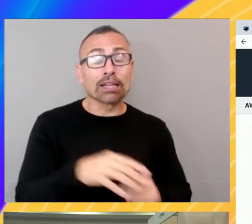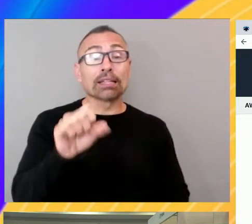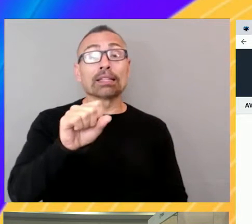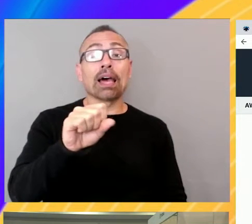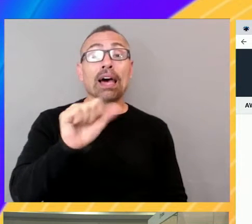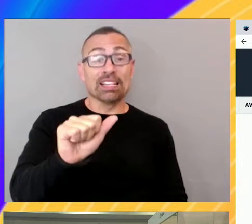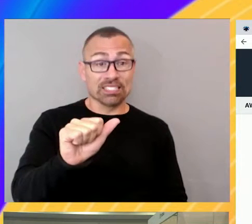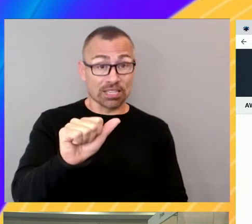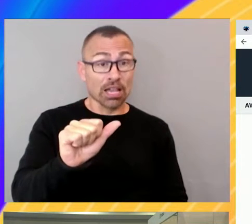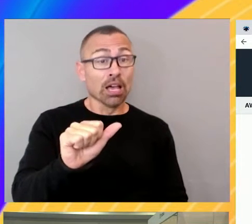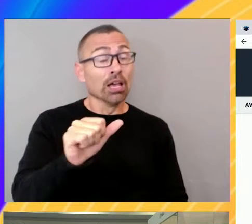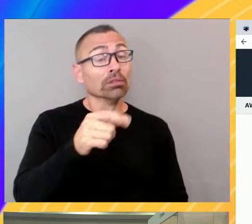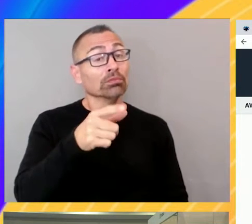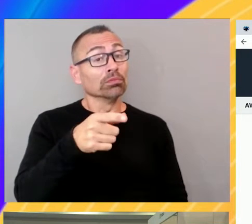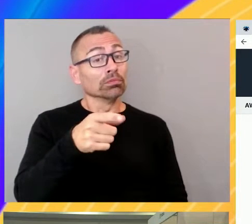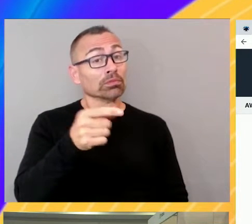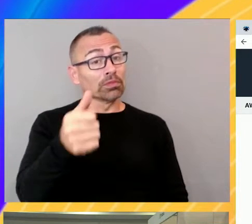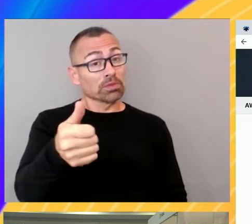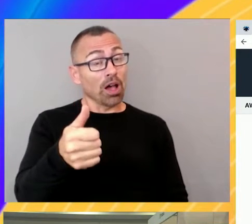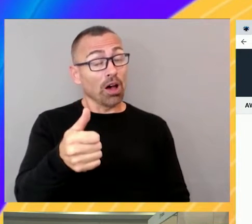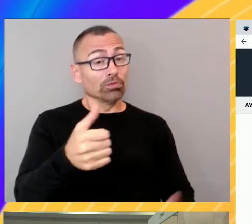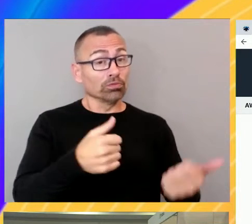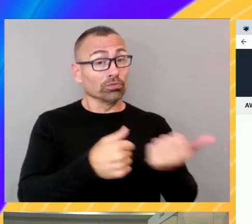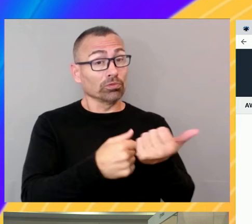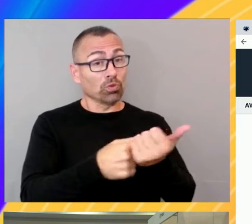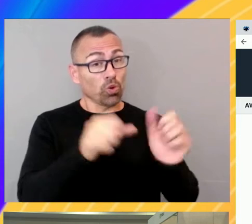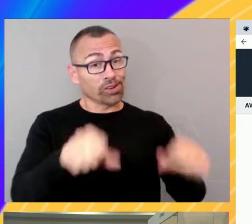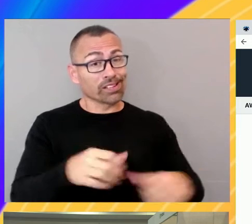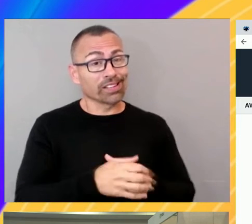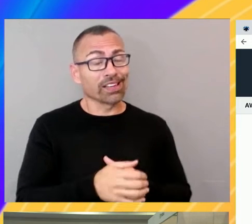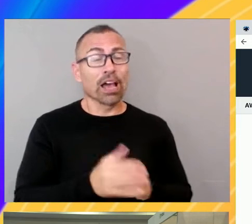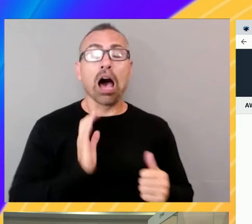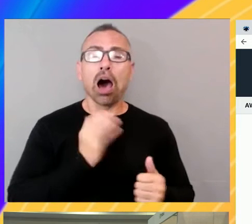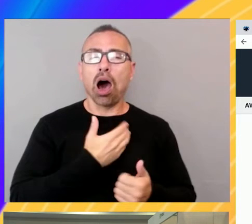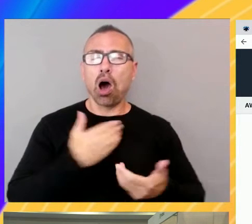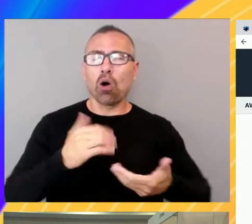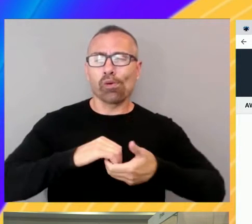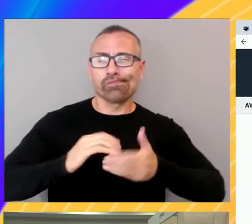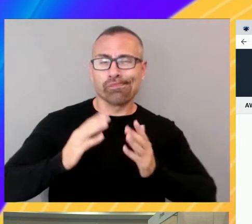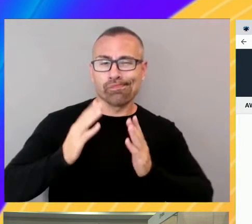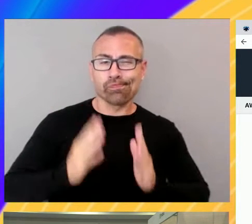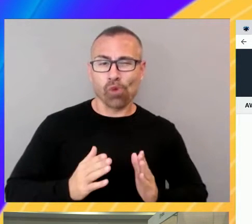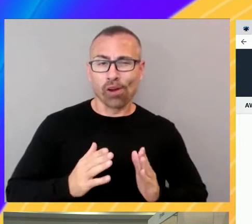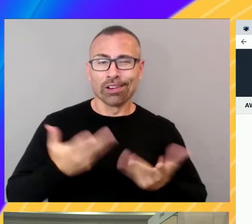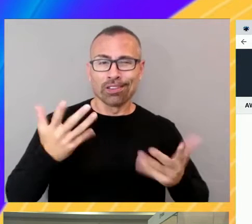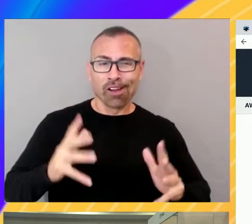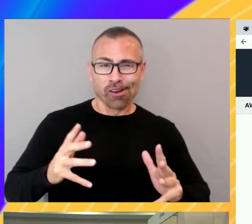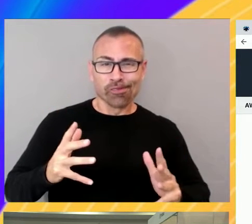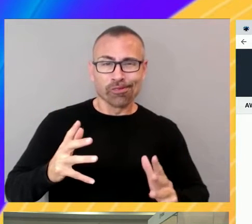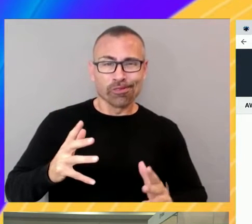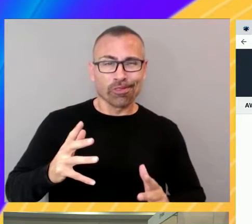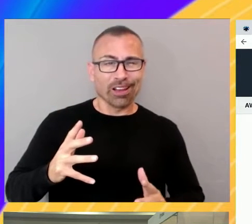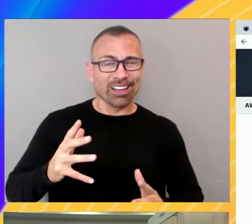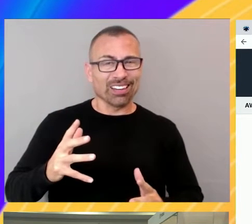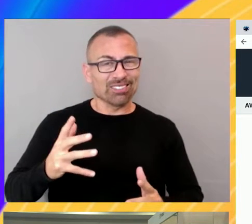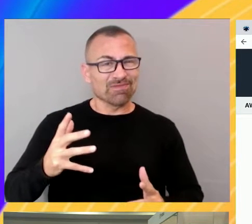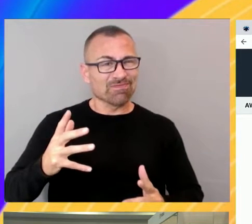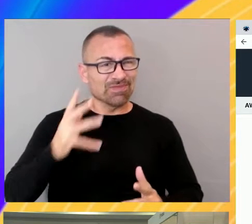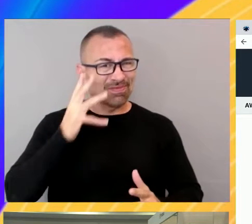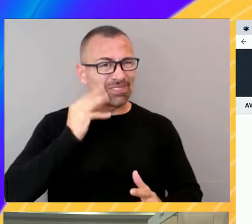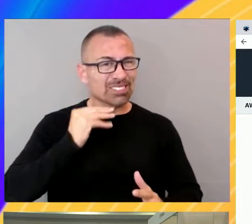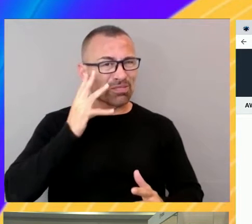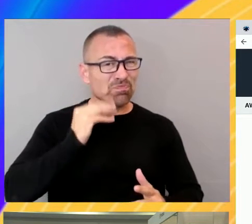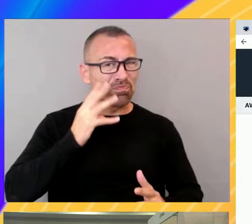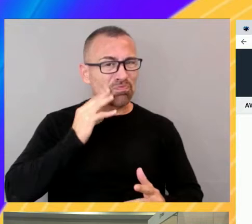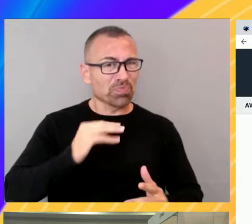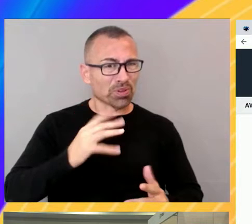There are partners that specify in helping a customer go through a well-architected review. So there's another